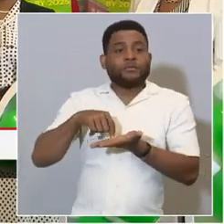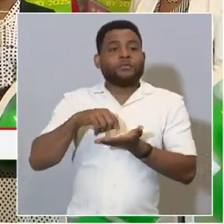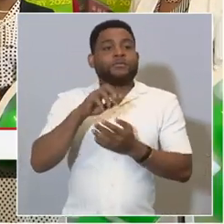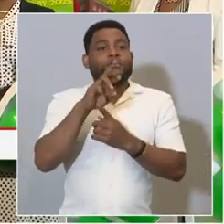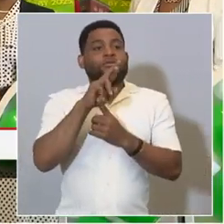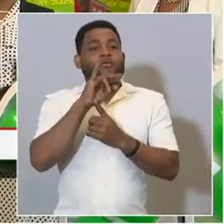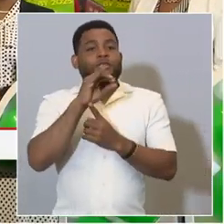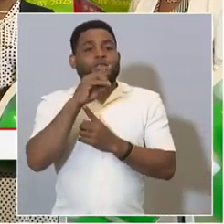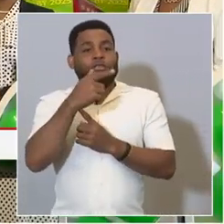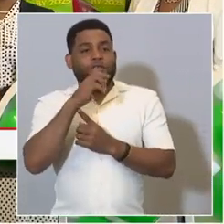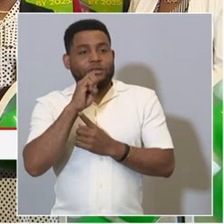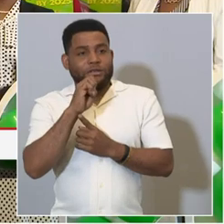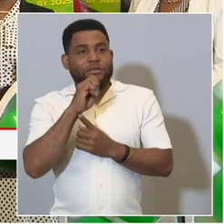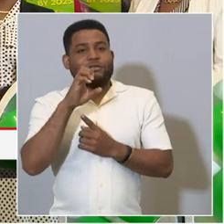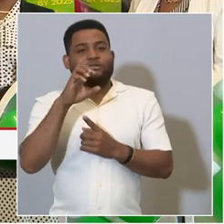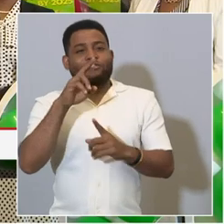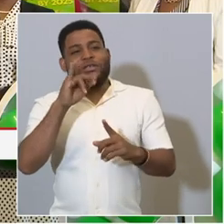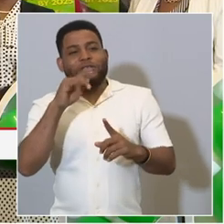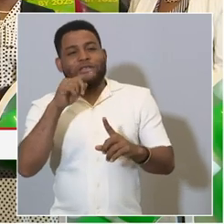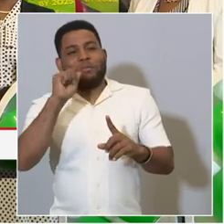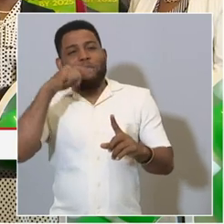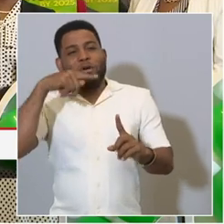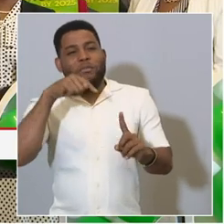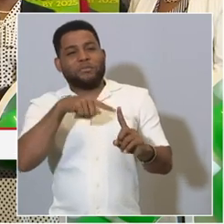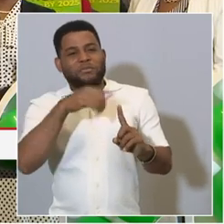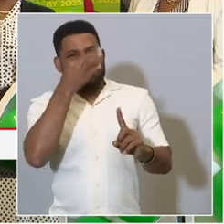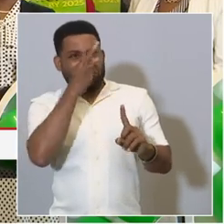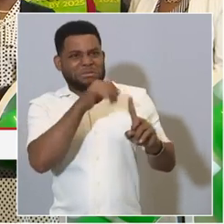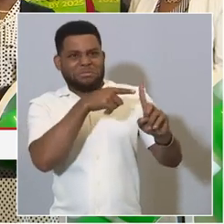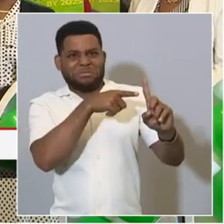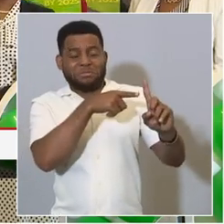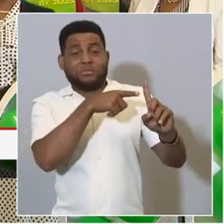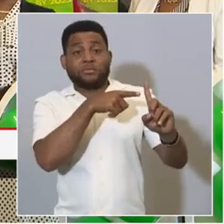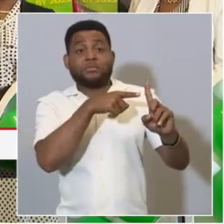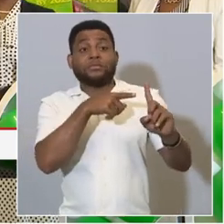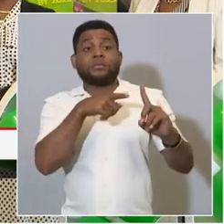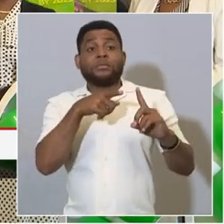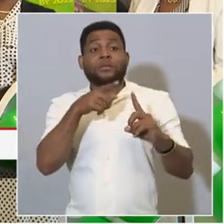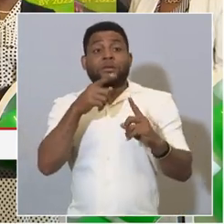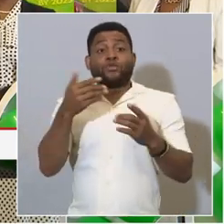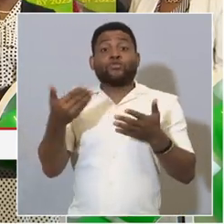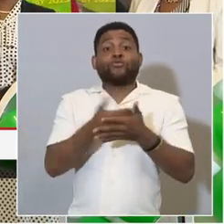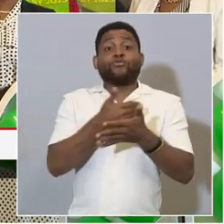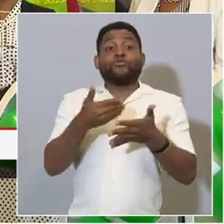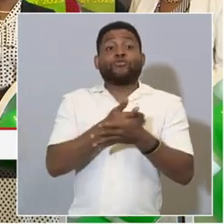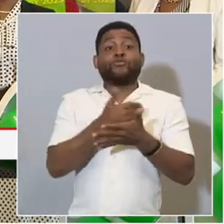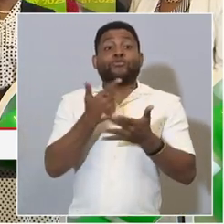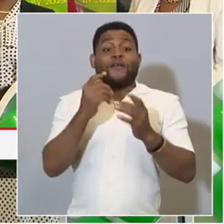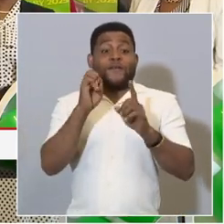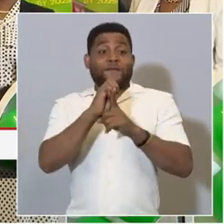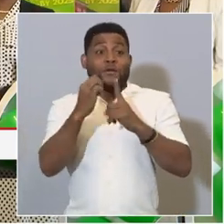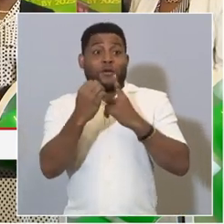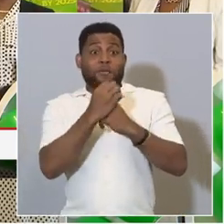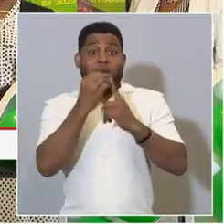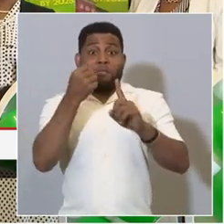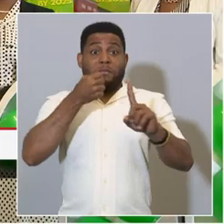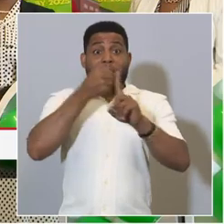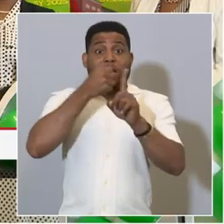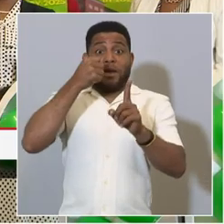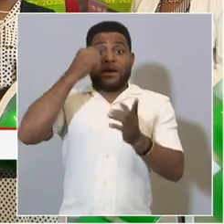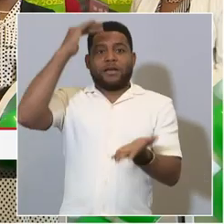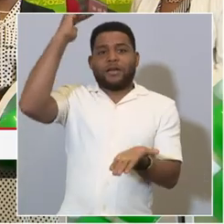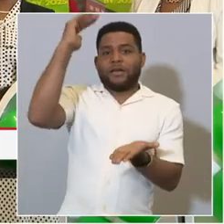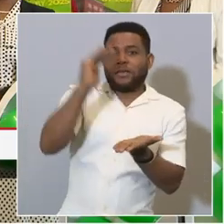Manor. This innovative, entirely green project will deliver 128 affordable housing units and is